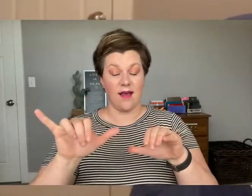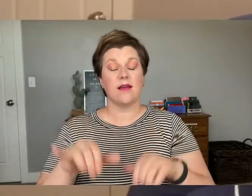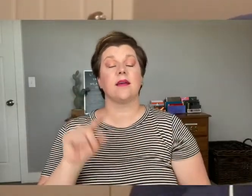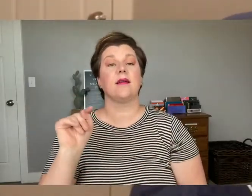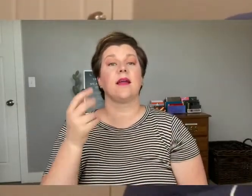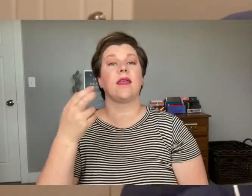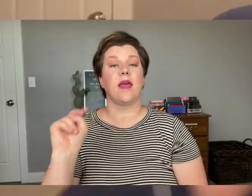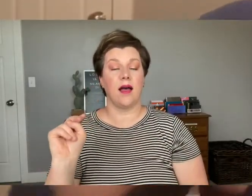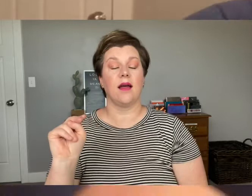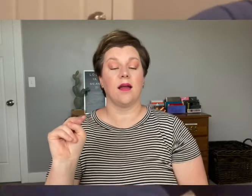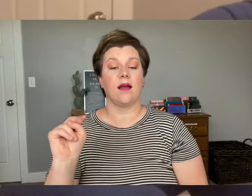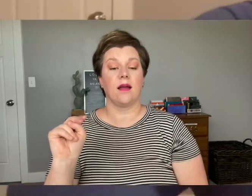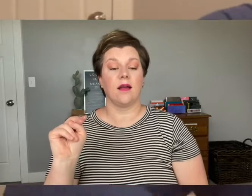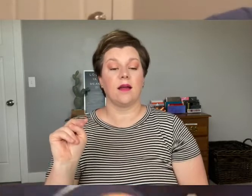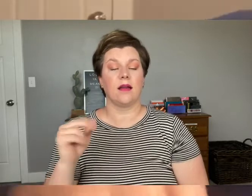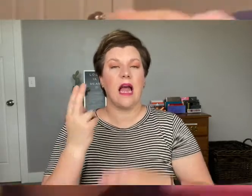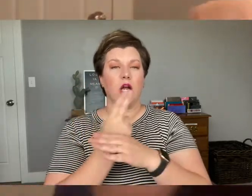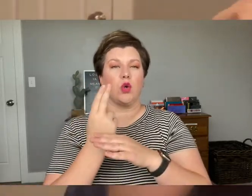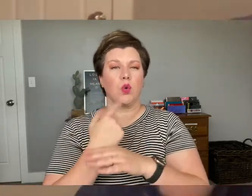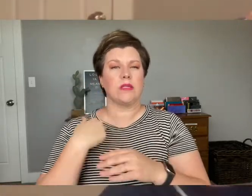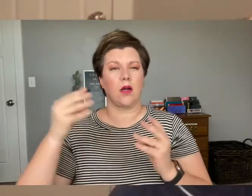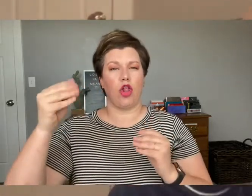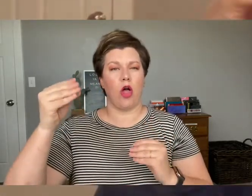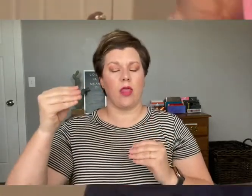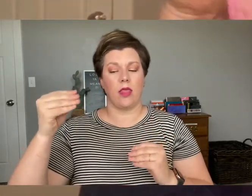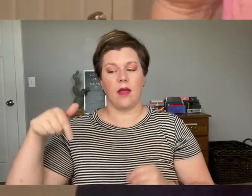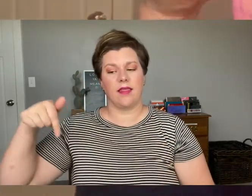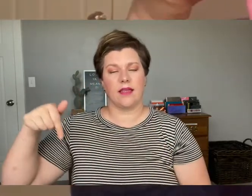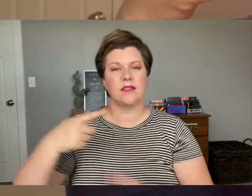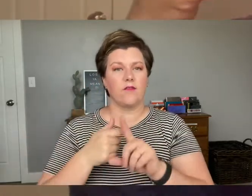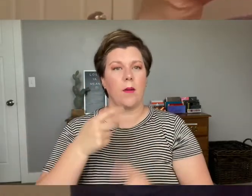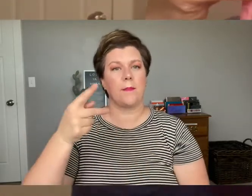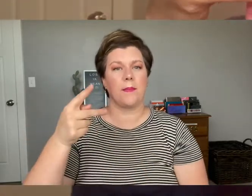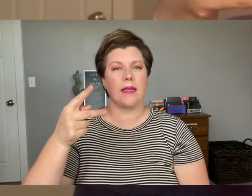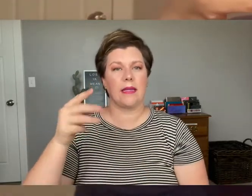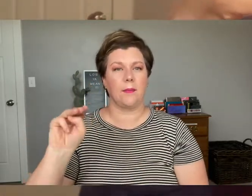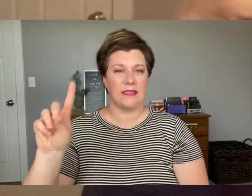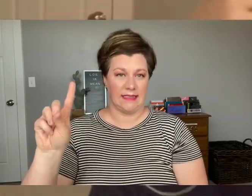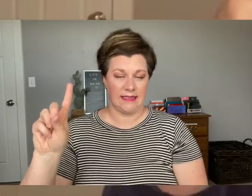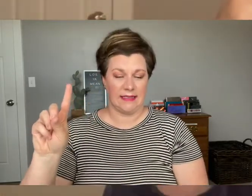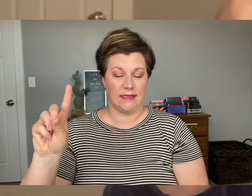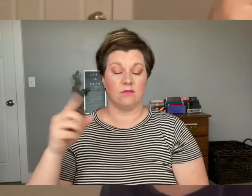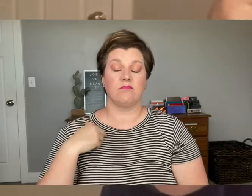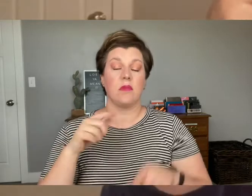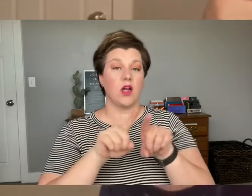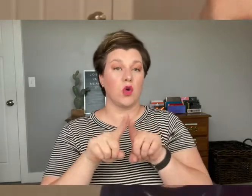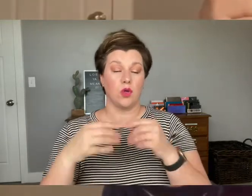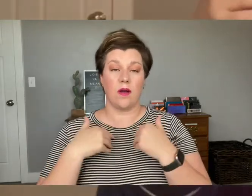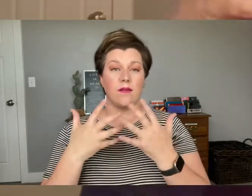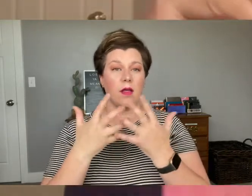that, and then I go ahead and take one of my beauty cloths. This is from